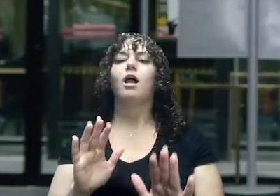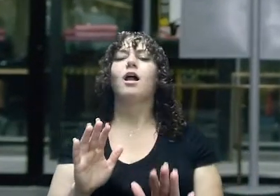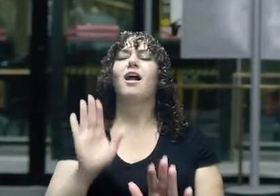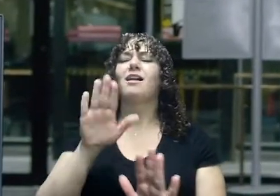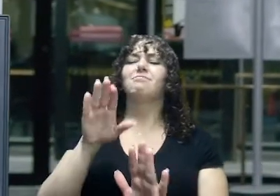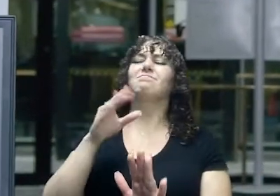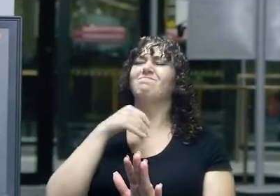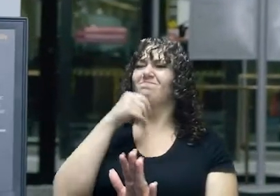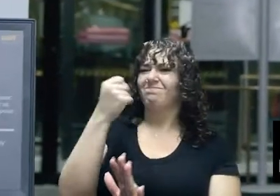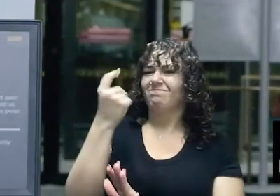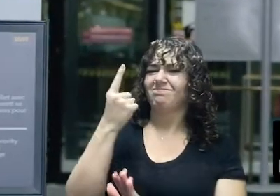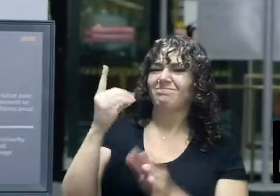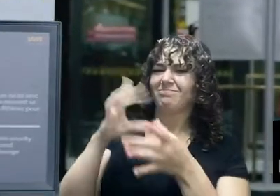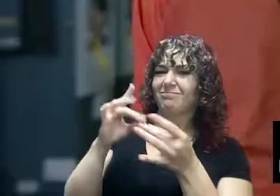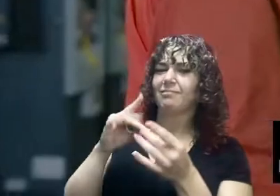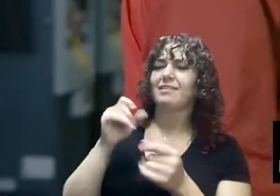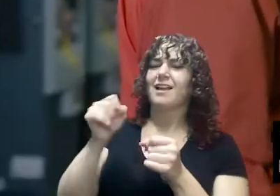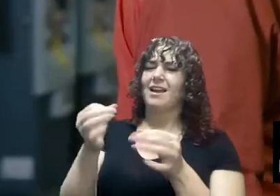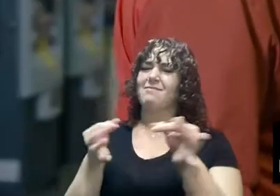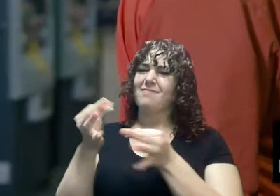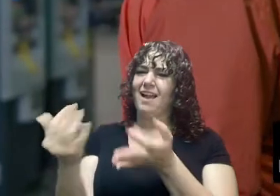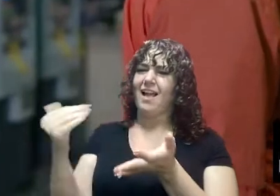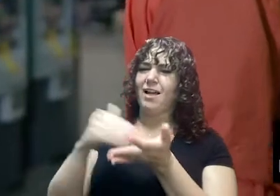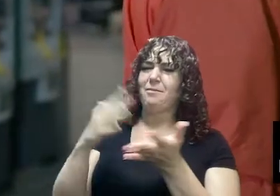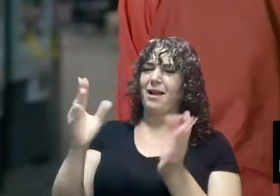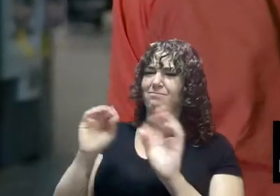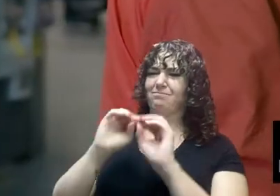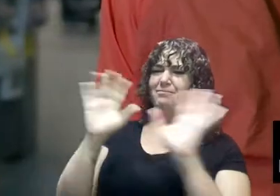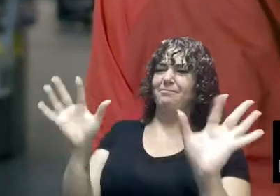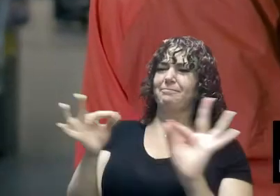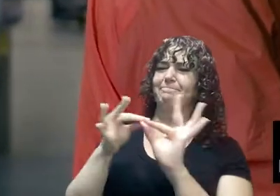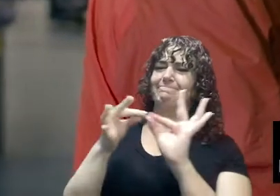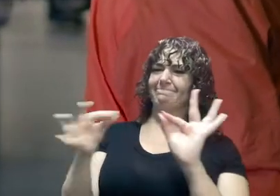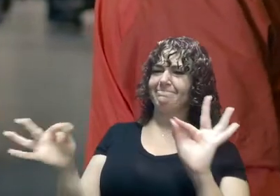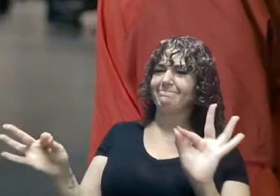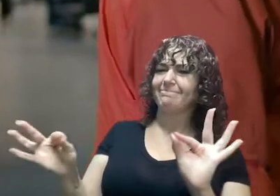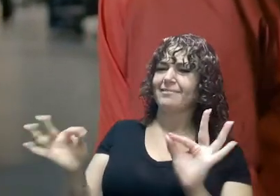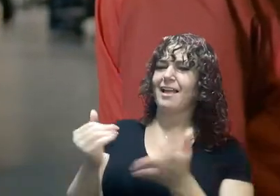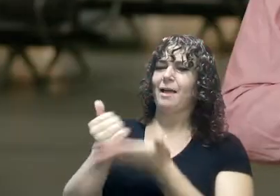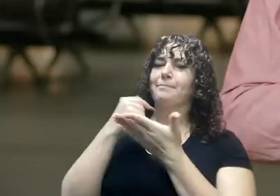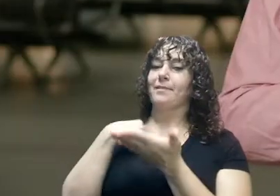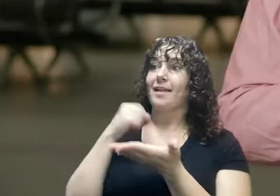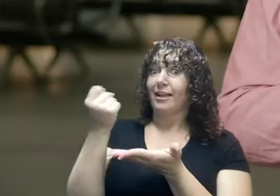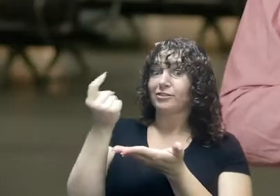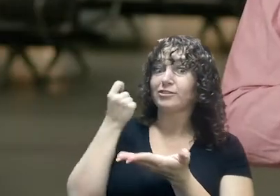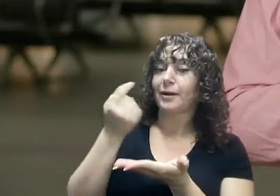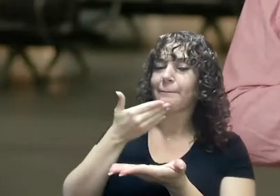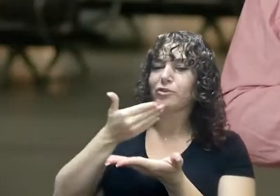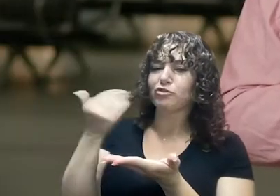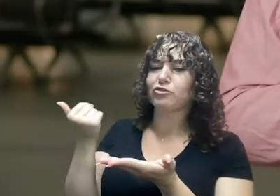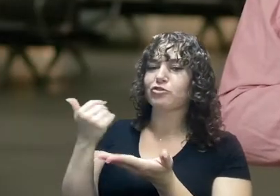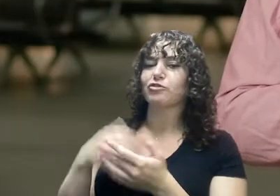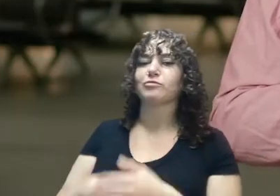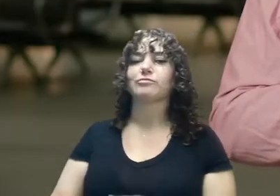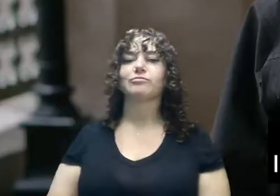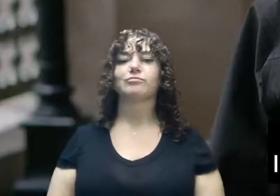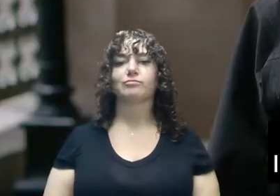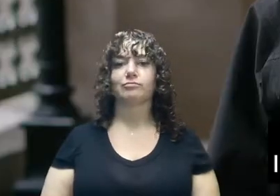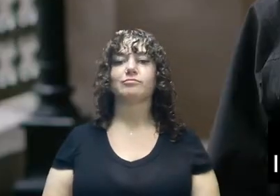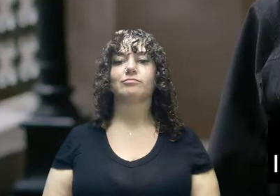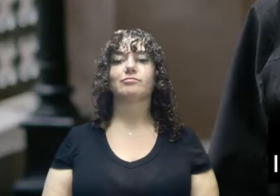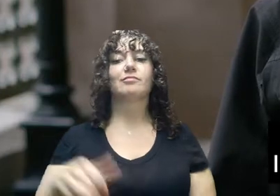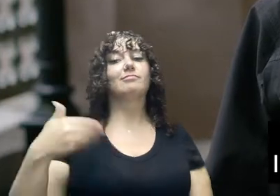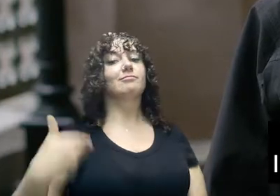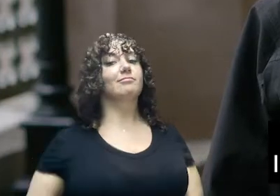what you're saying. Can you please explain it in more clarity and plain language for me, so that way I can understand a little more better.